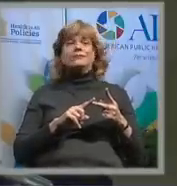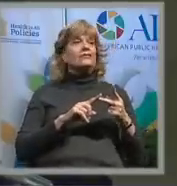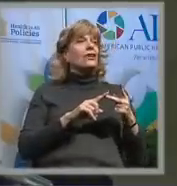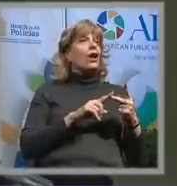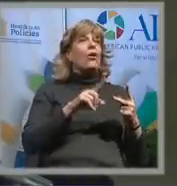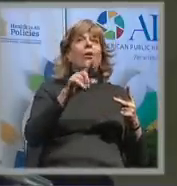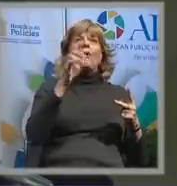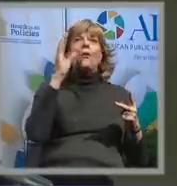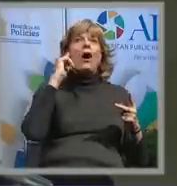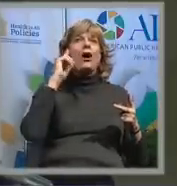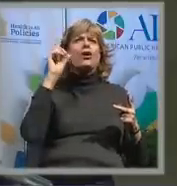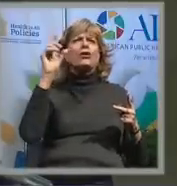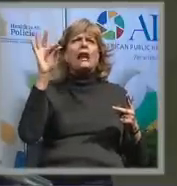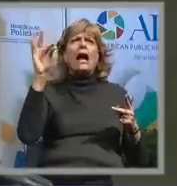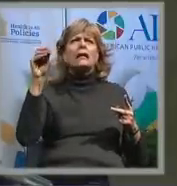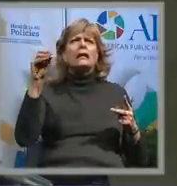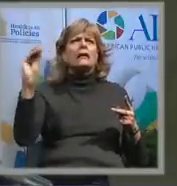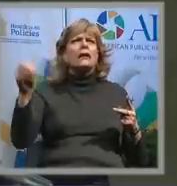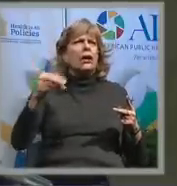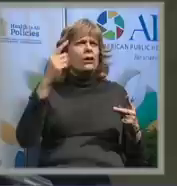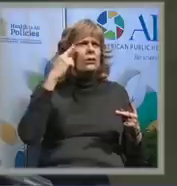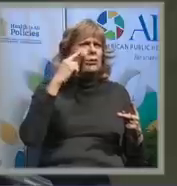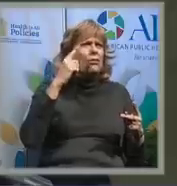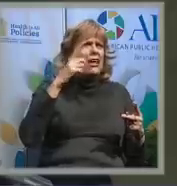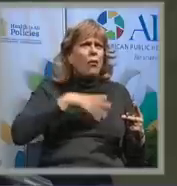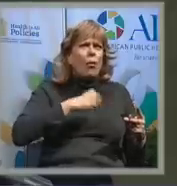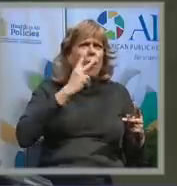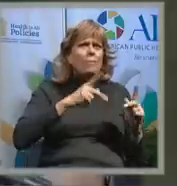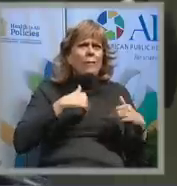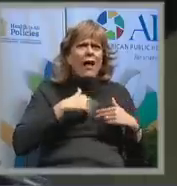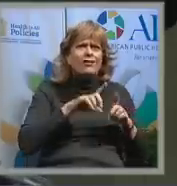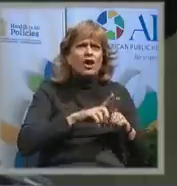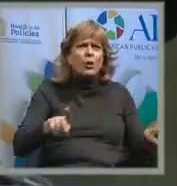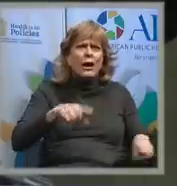7, oh my God, I heard 9. Somebody, you think a lot of white people, don't you? Amazing.